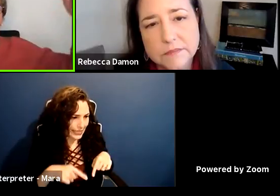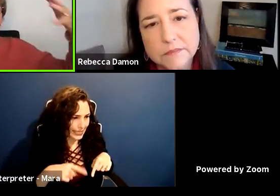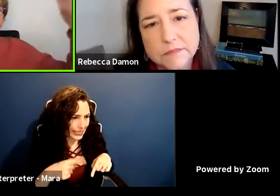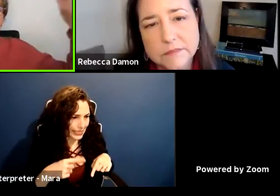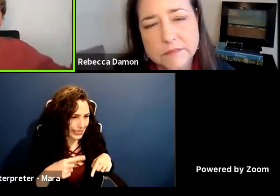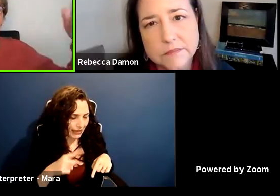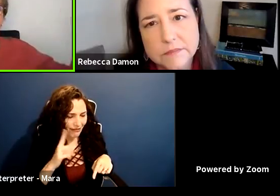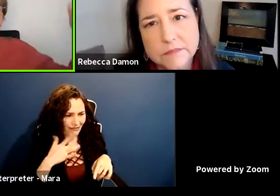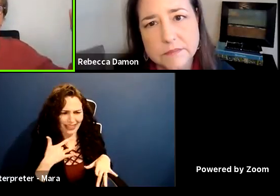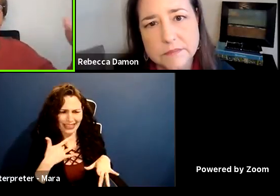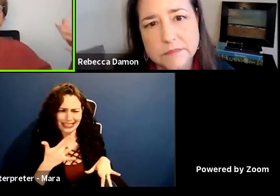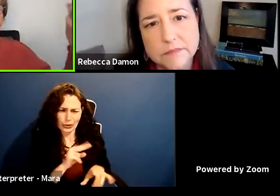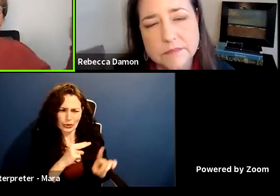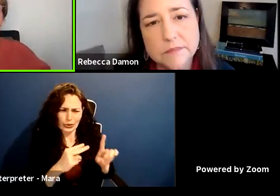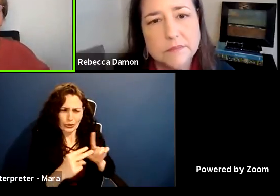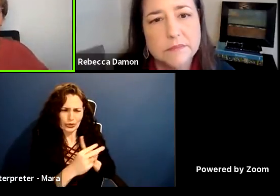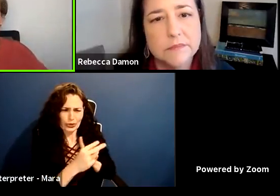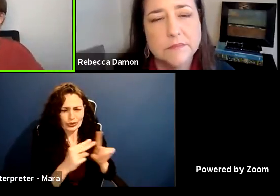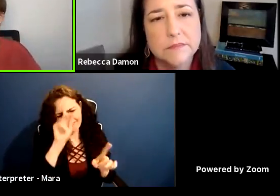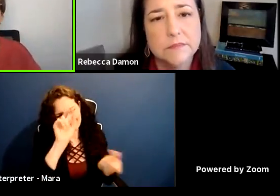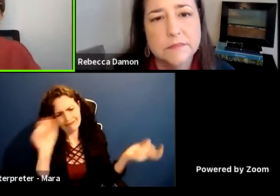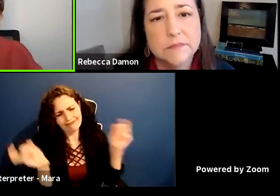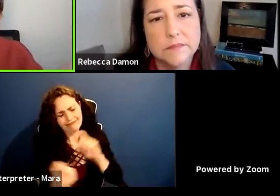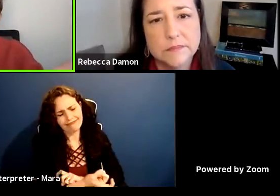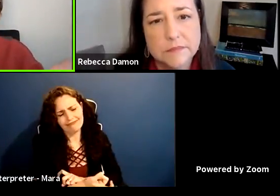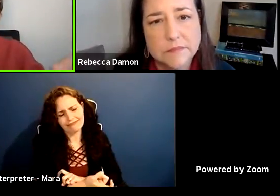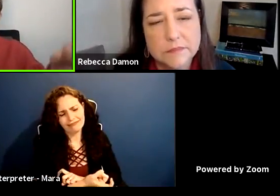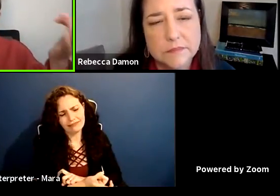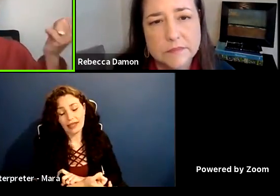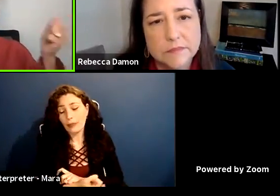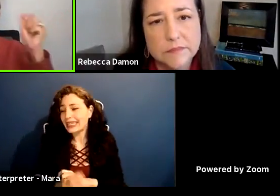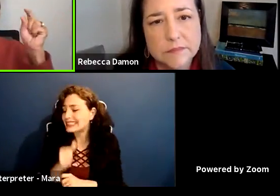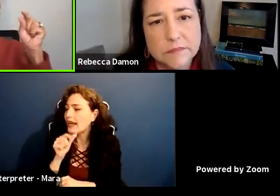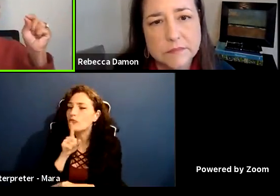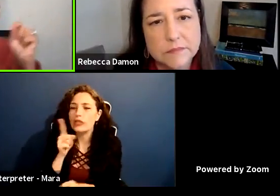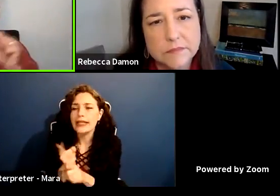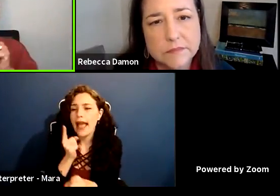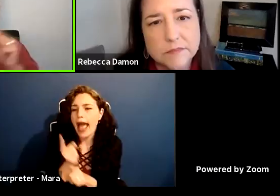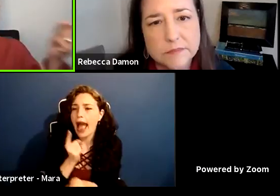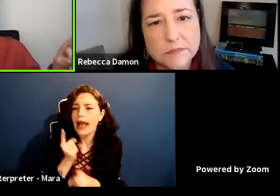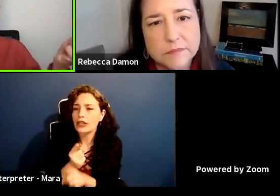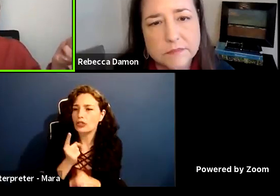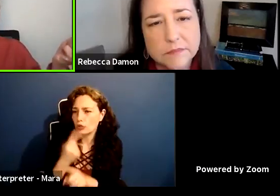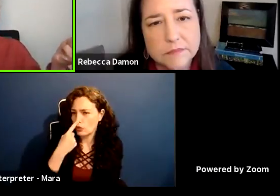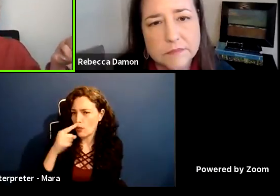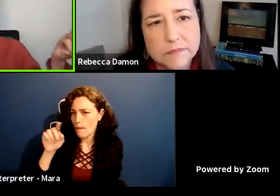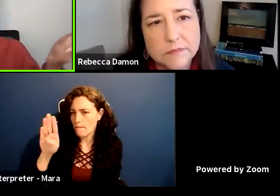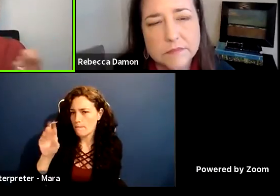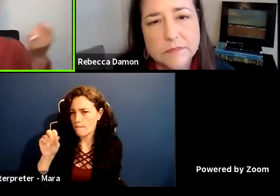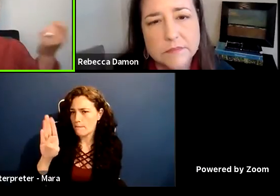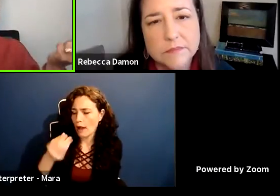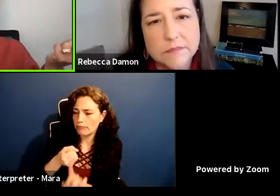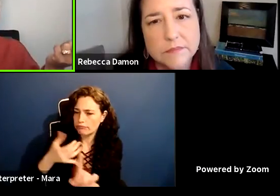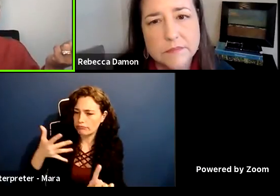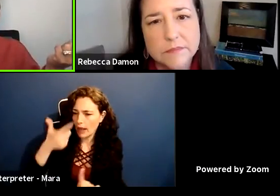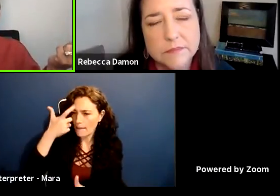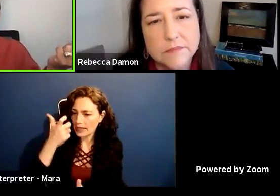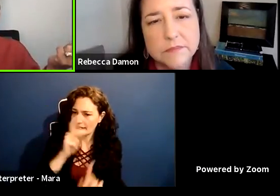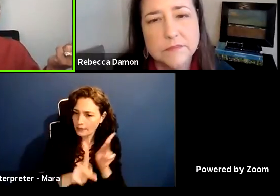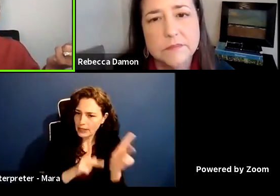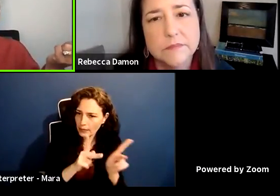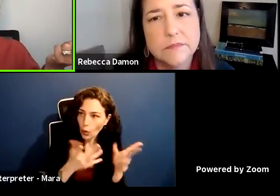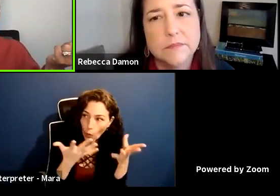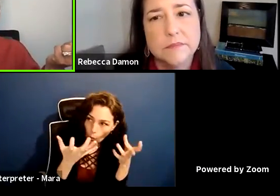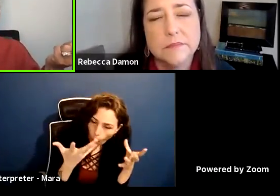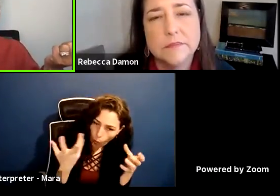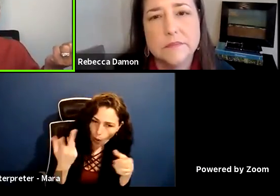changing people's perceptions in a way that's not actually accurate. But Bob, do you want to talk a little bit, just because these are people who are looking to